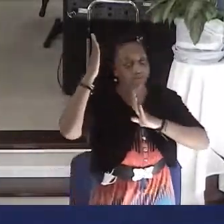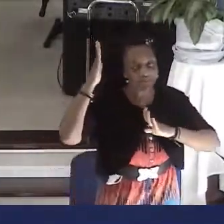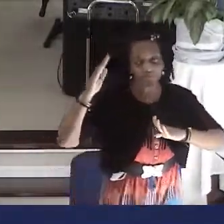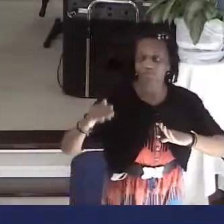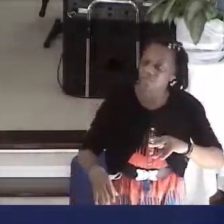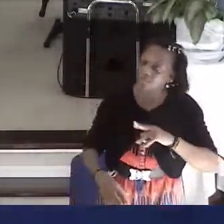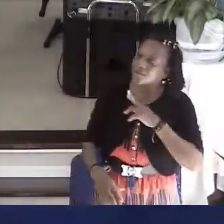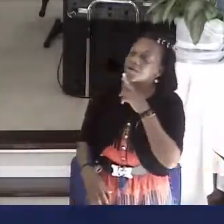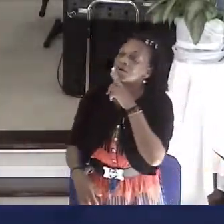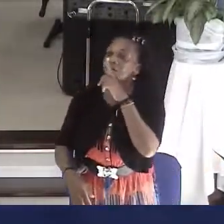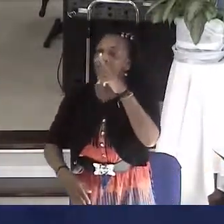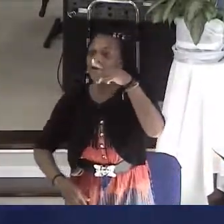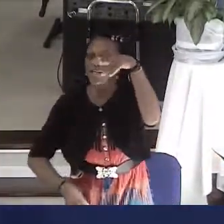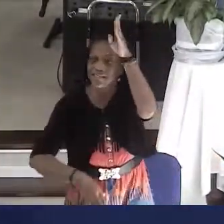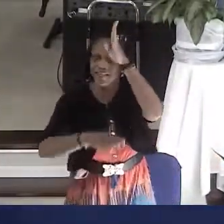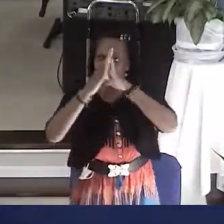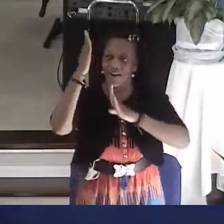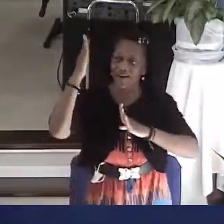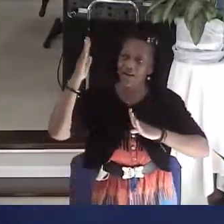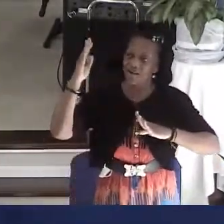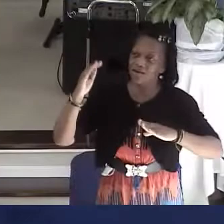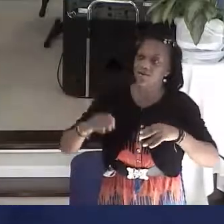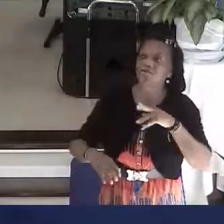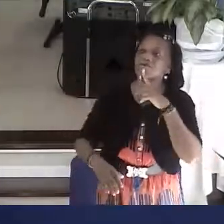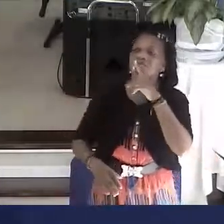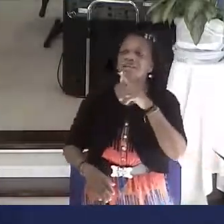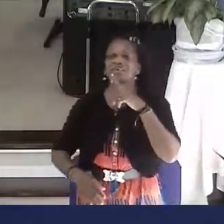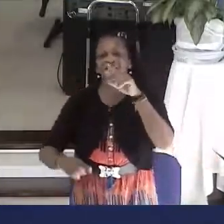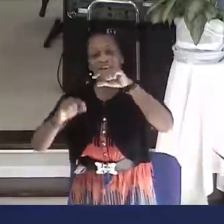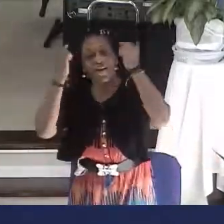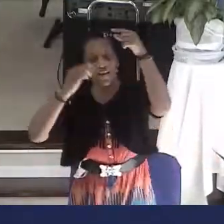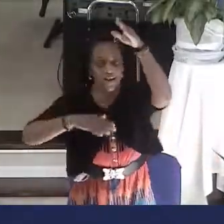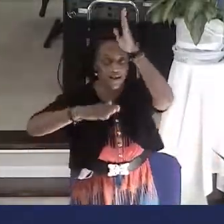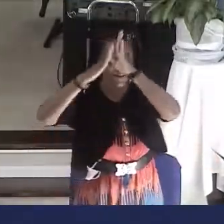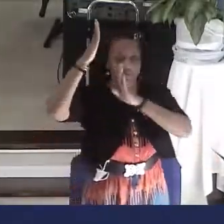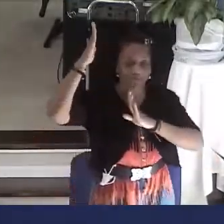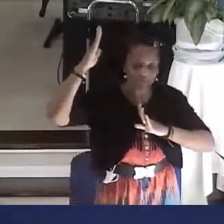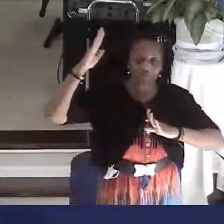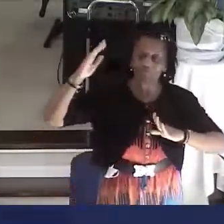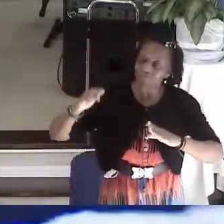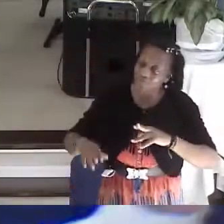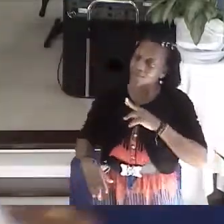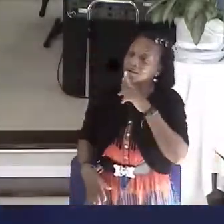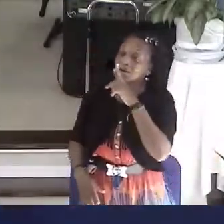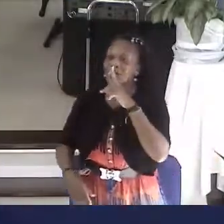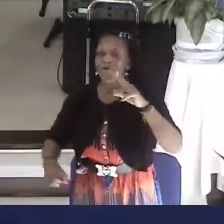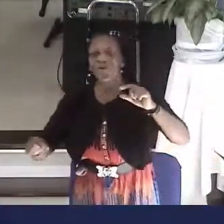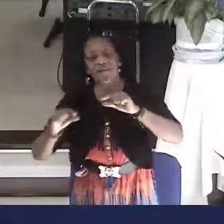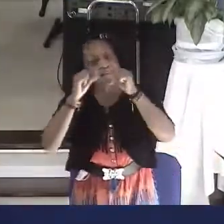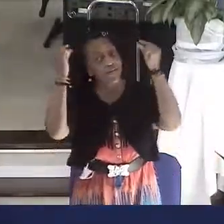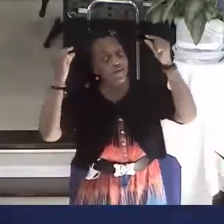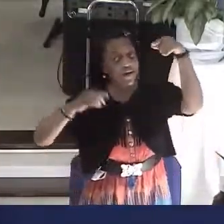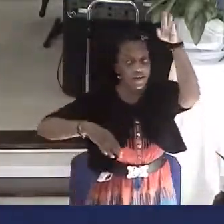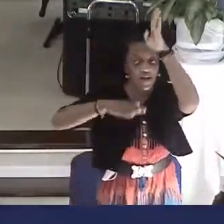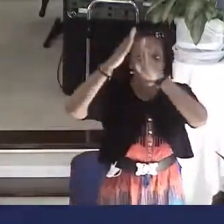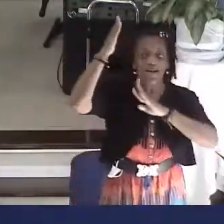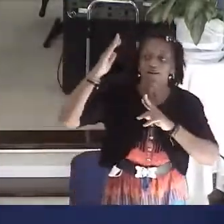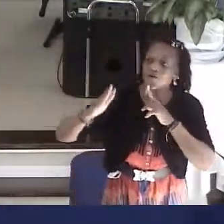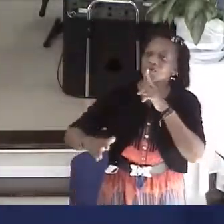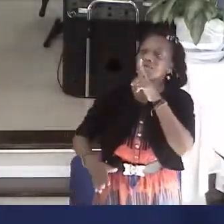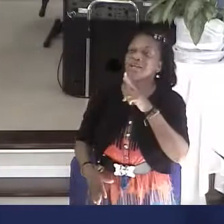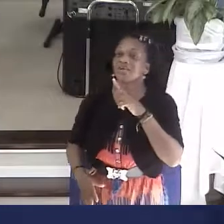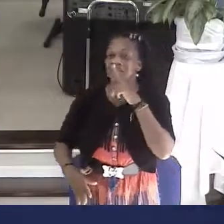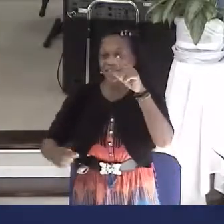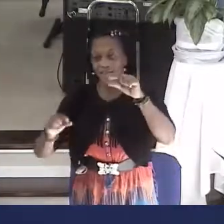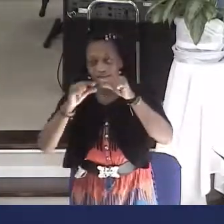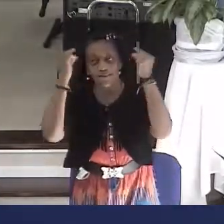God. He really is a great God. He really is a great God. Hallelujah. He really is a great God.